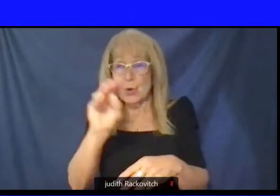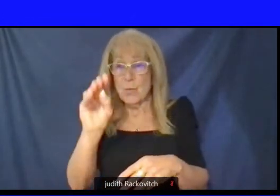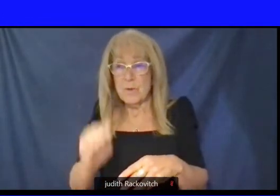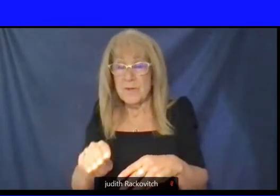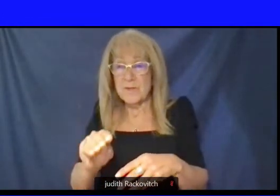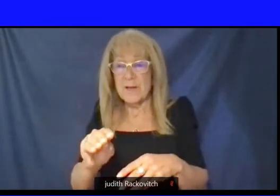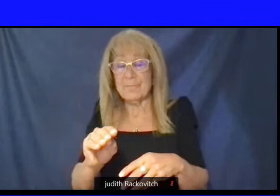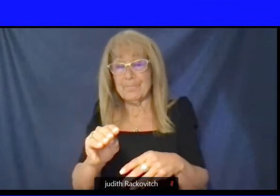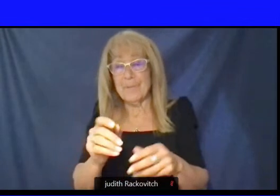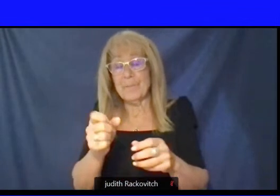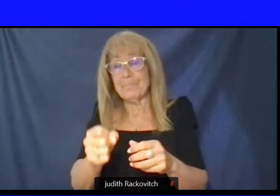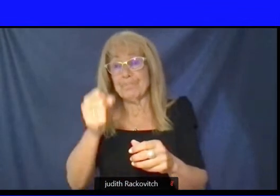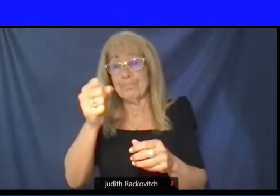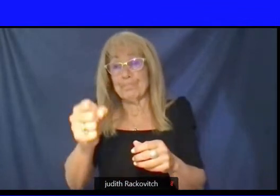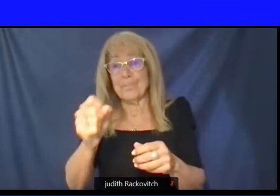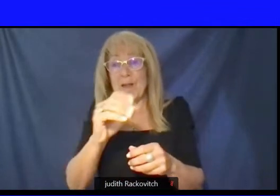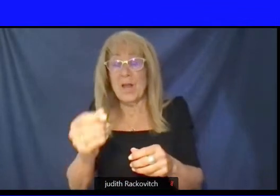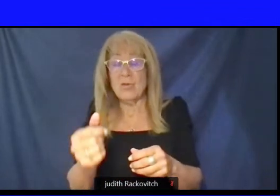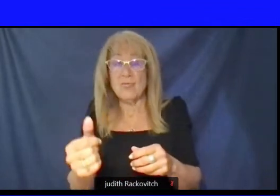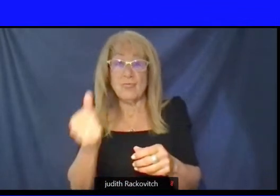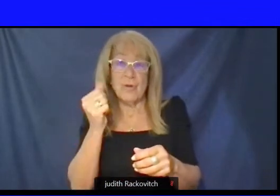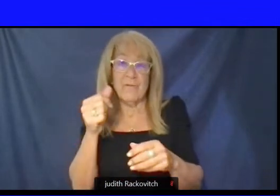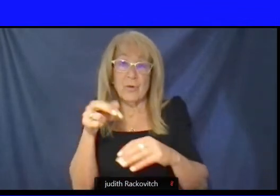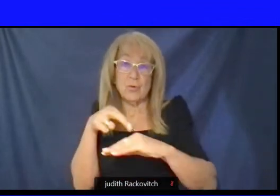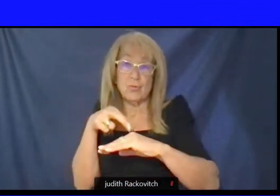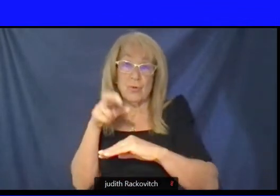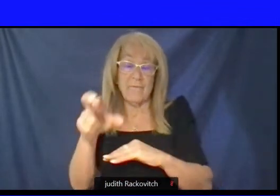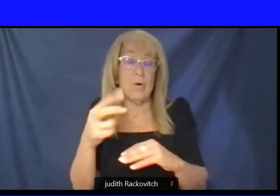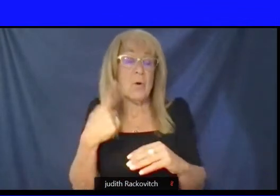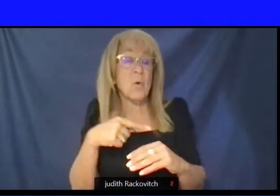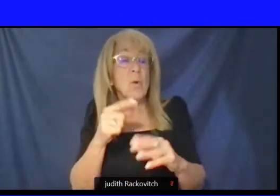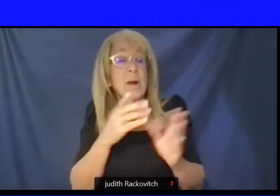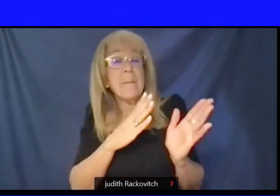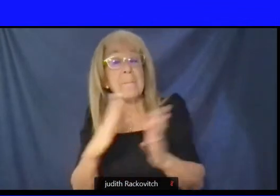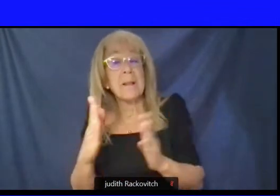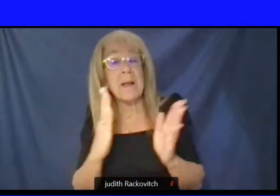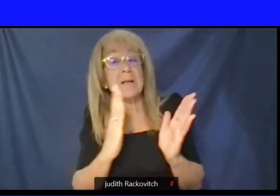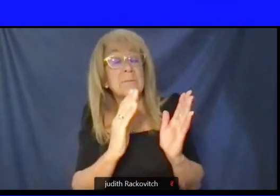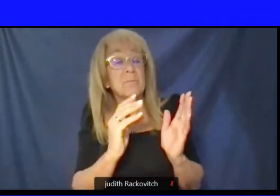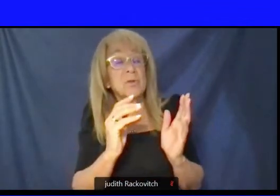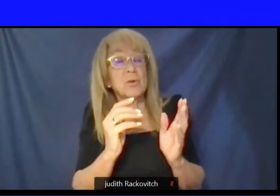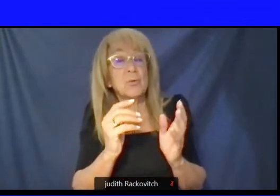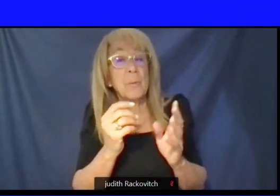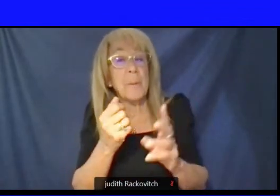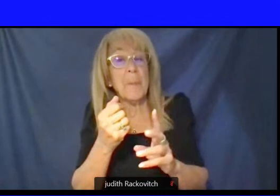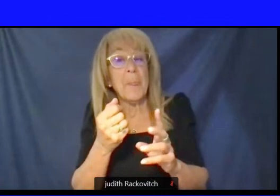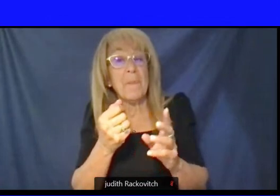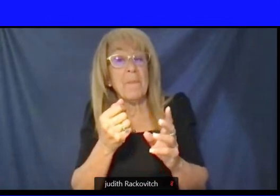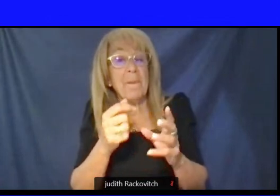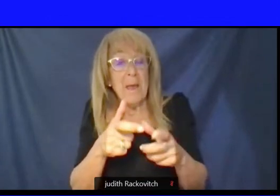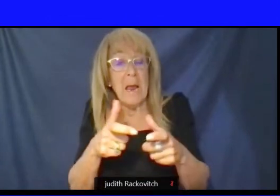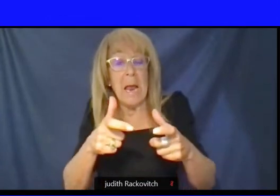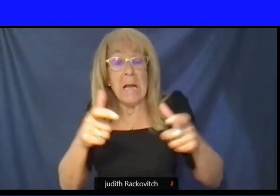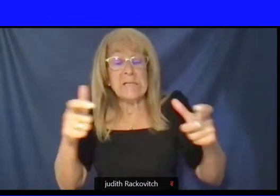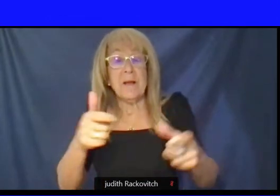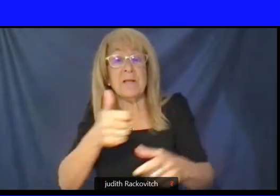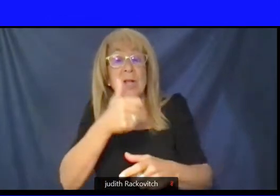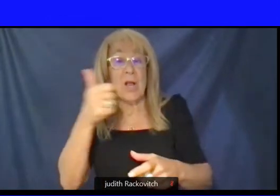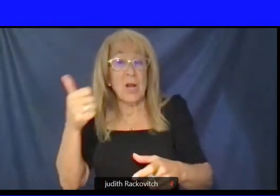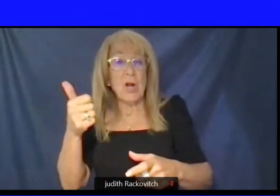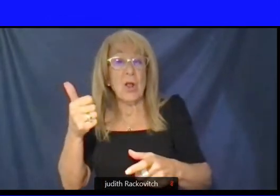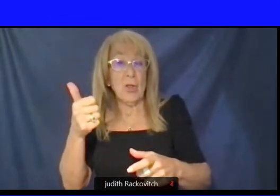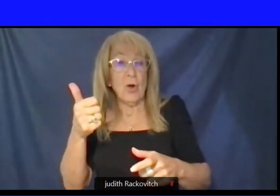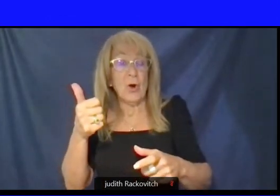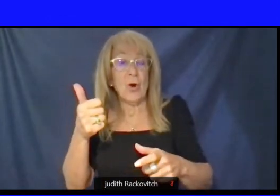to call, as well as websites and other mechanisms to make sure that our house staff and our staff have referral